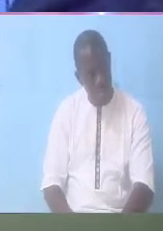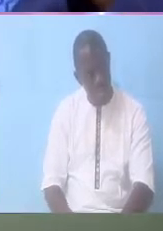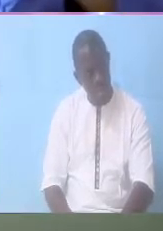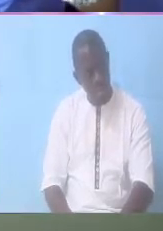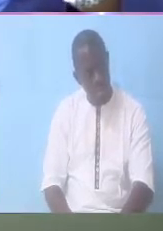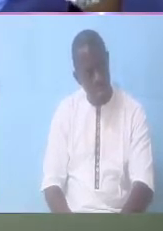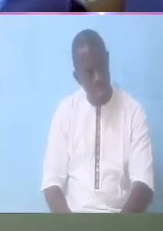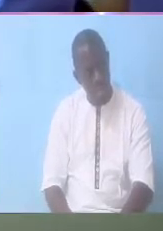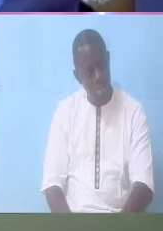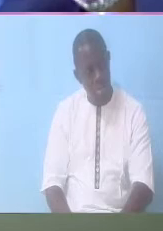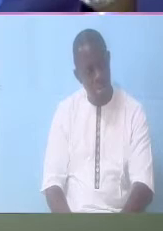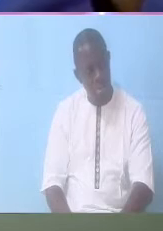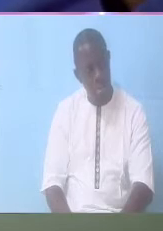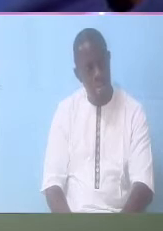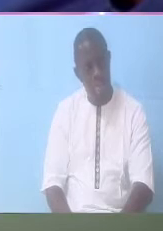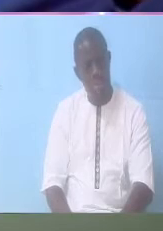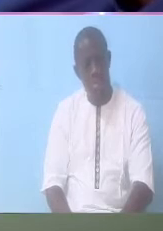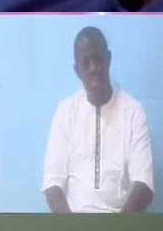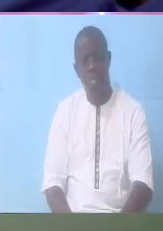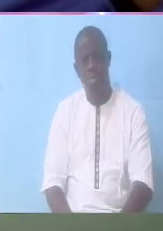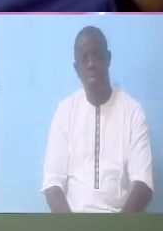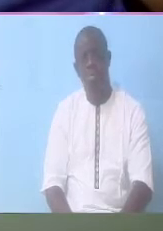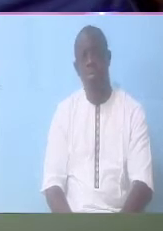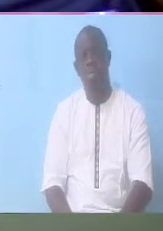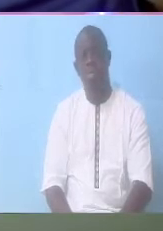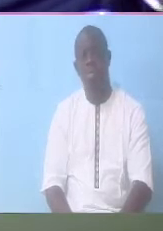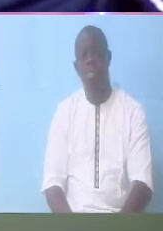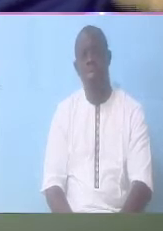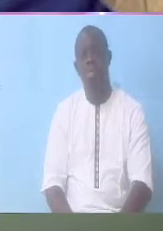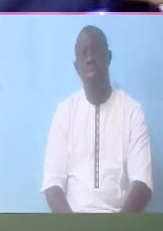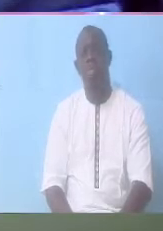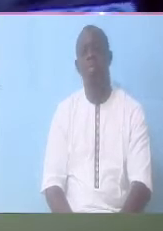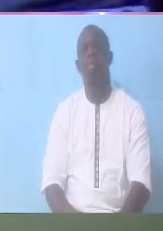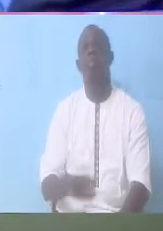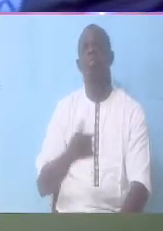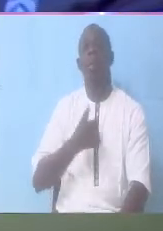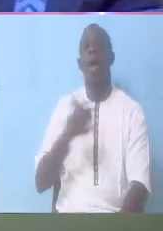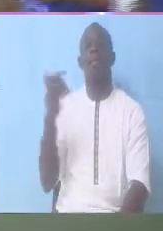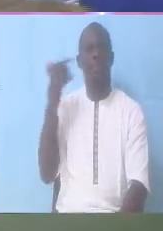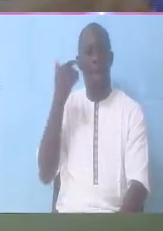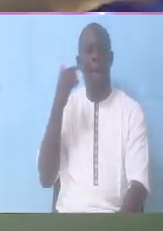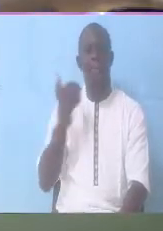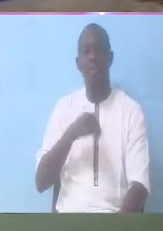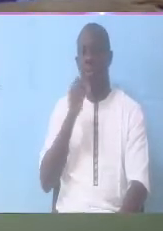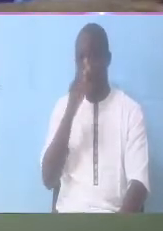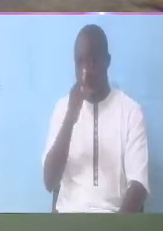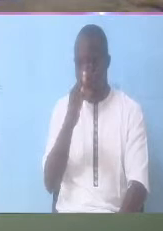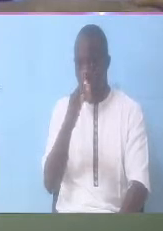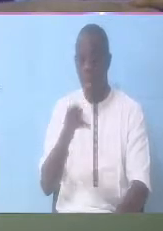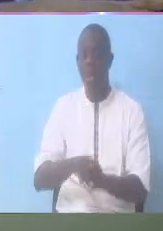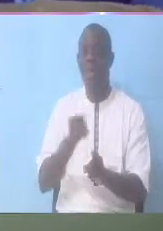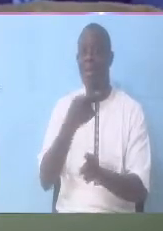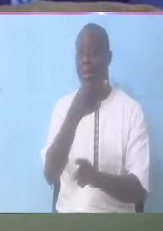I have heard that these witches are from Guinea-Conakry. No, they are not.